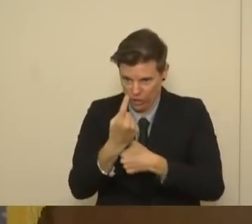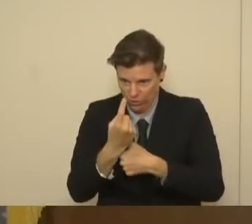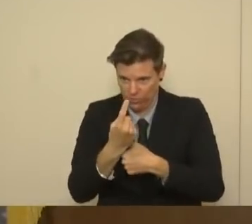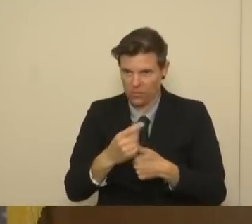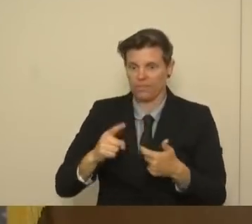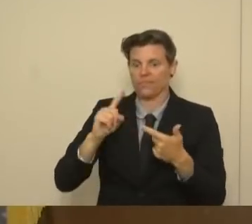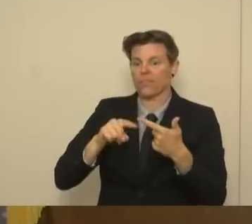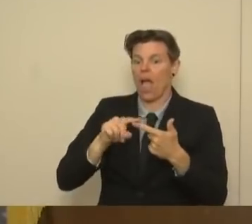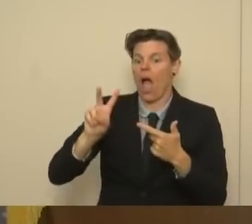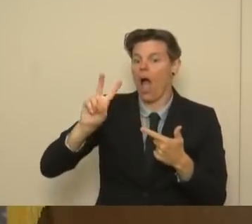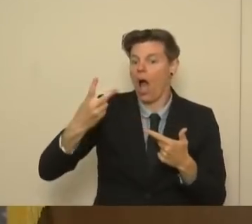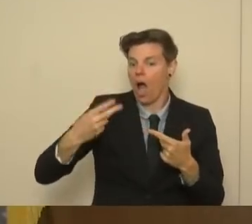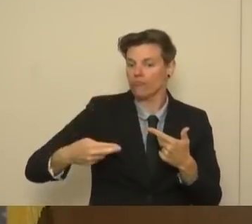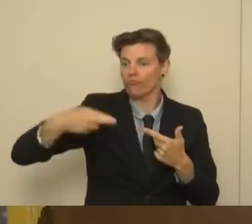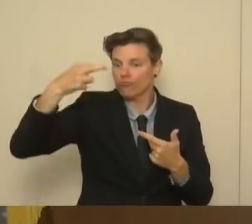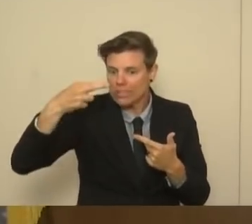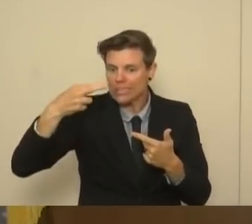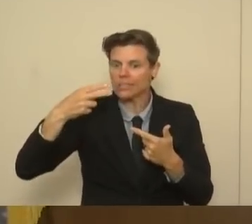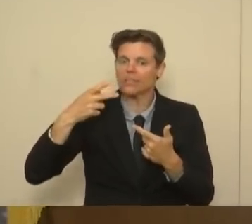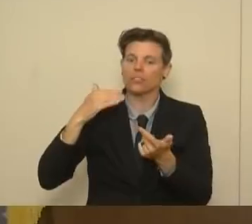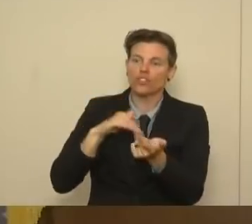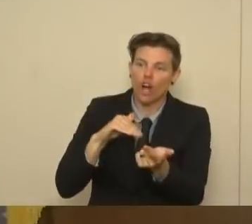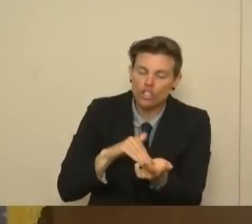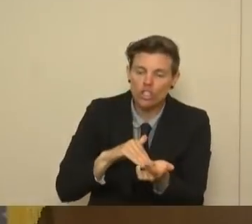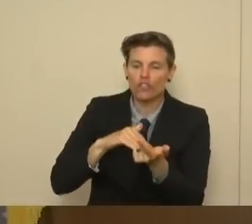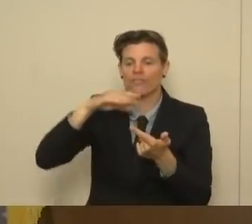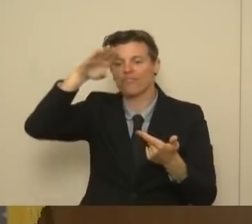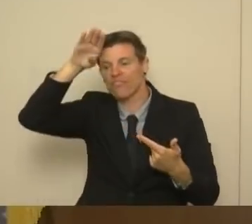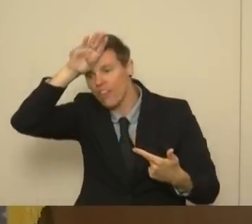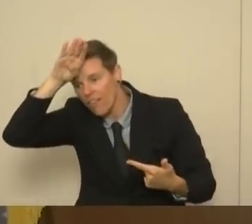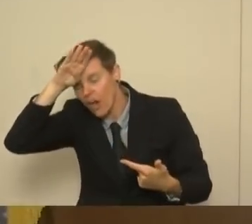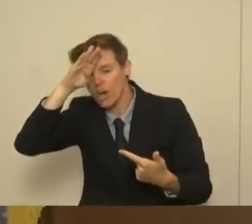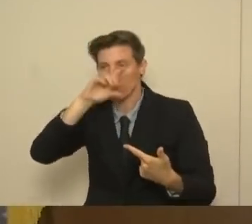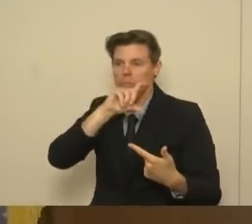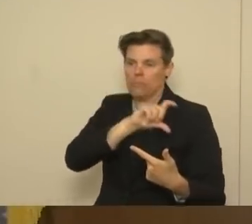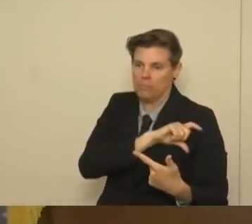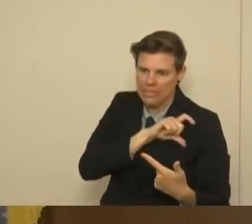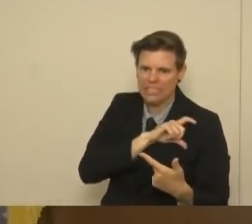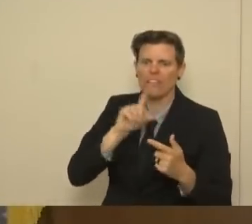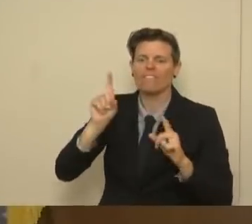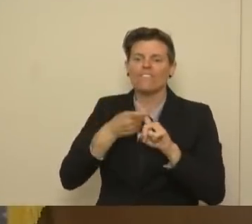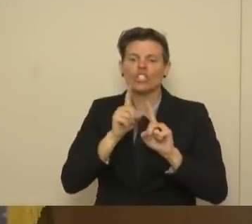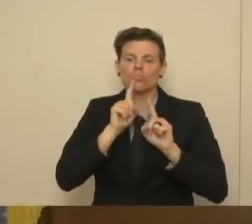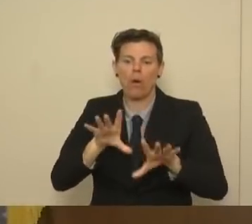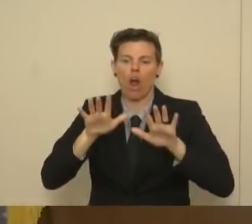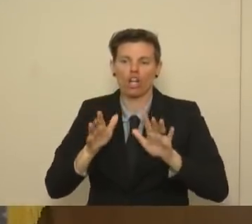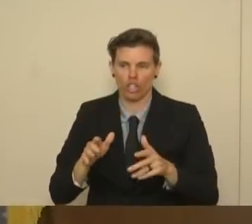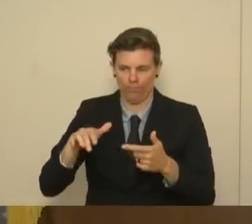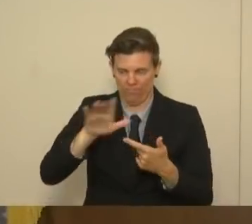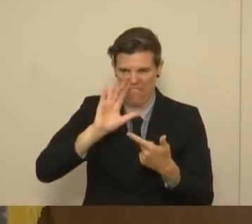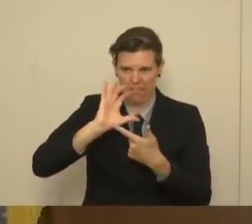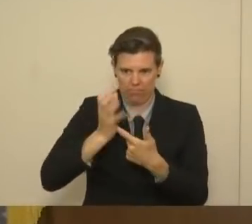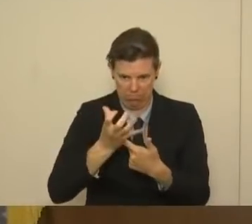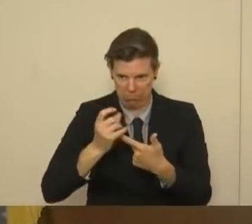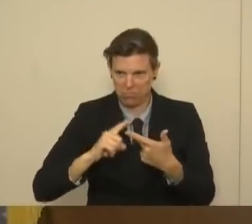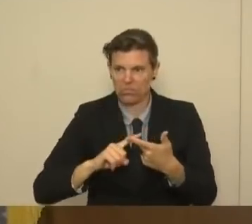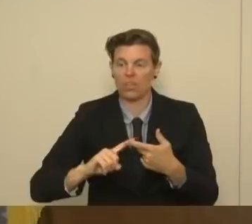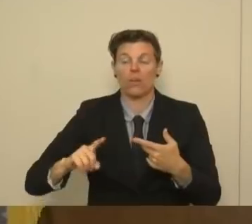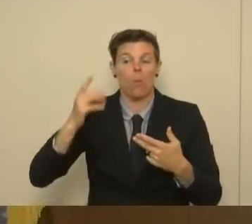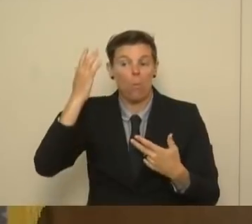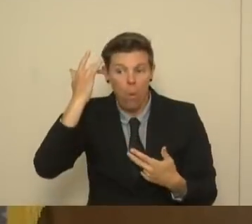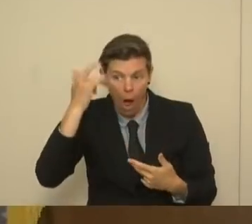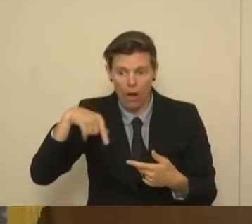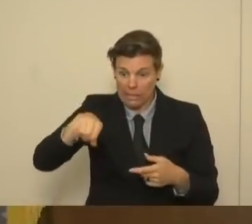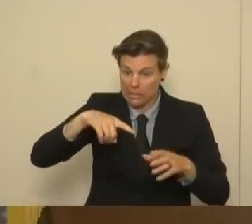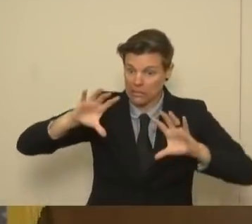go to first responders and workers. When you do that, you work to nearly eliminate, right, all the